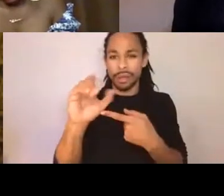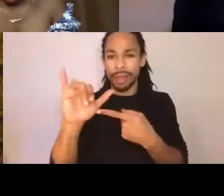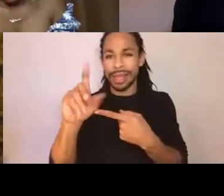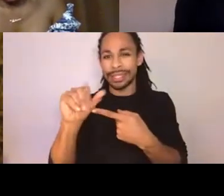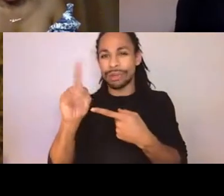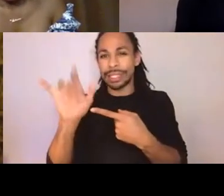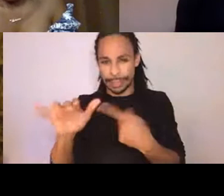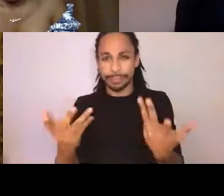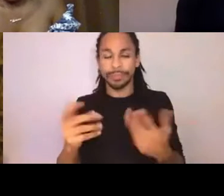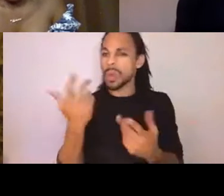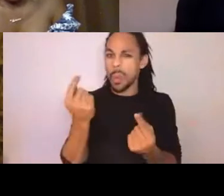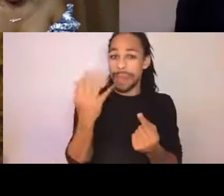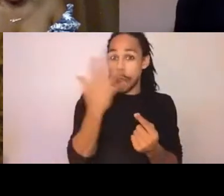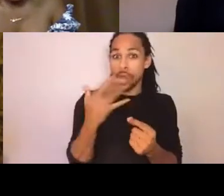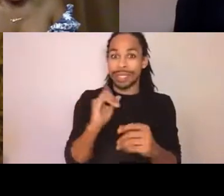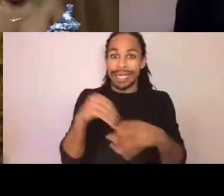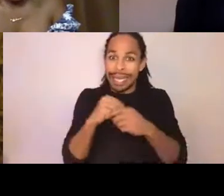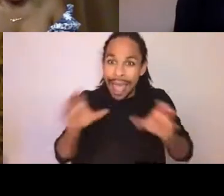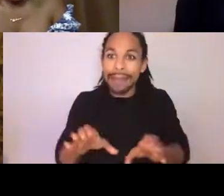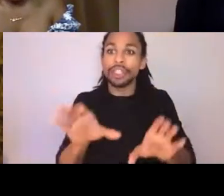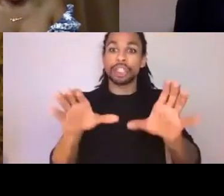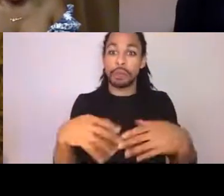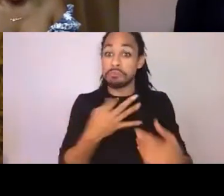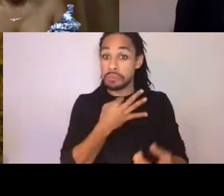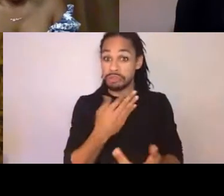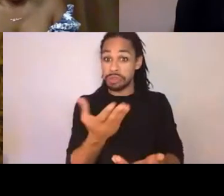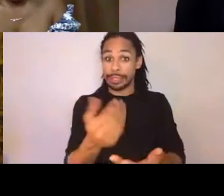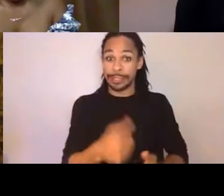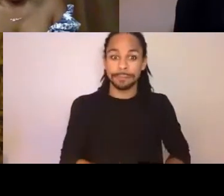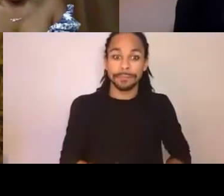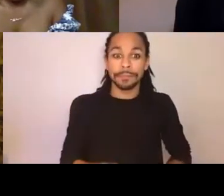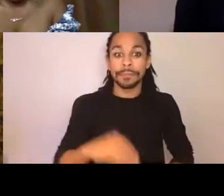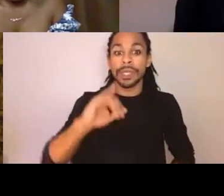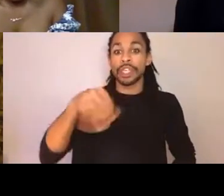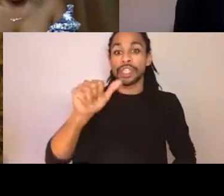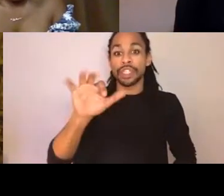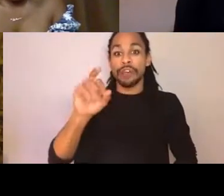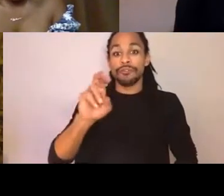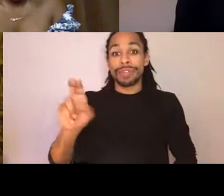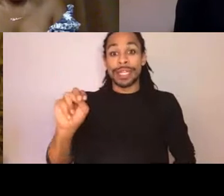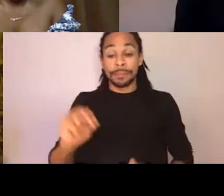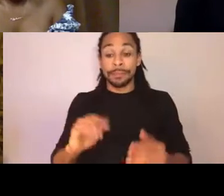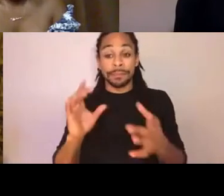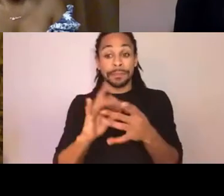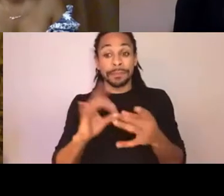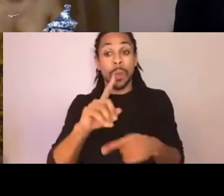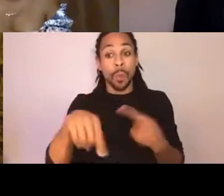action. I think, you know, when I think about defining solidarity or